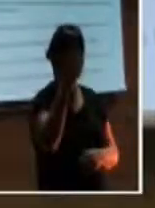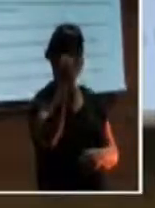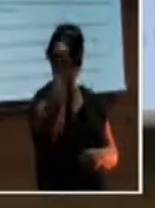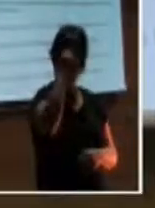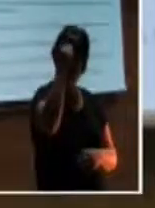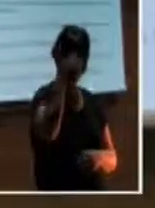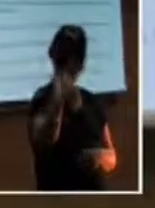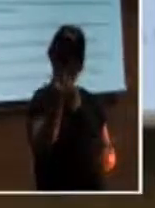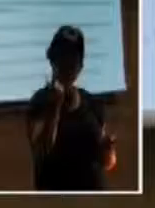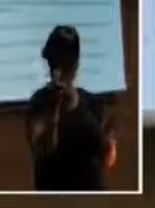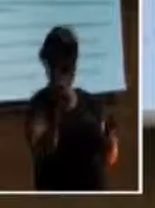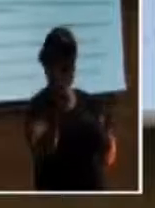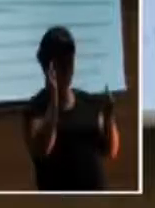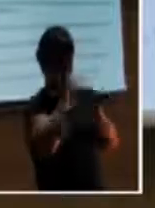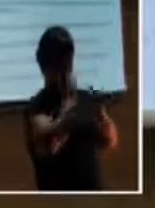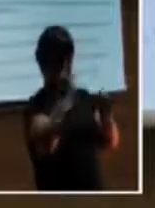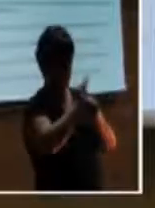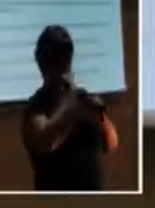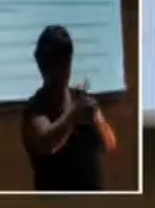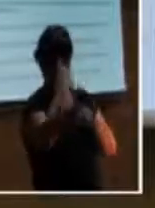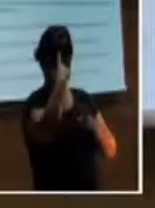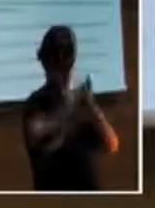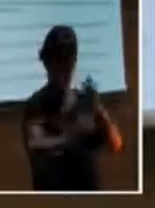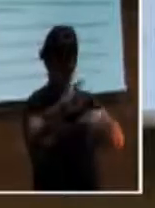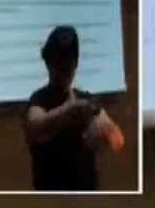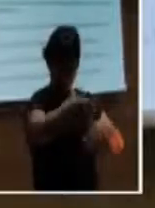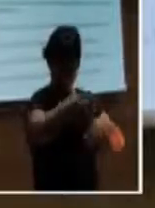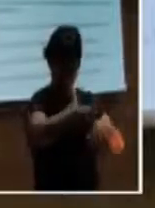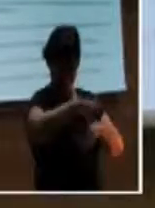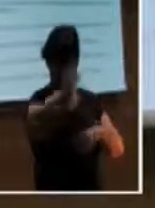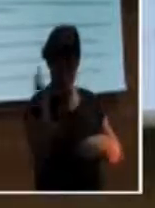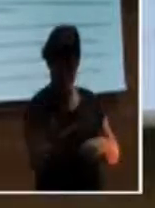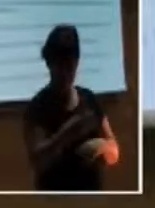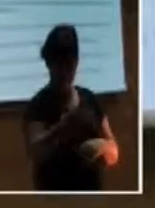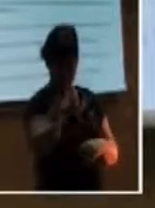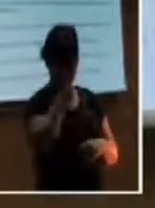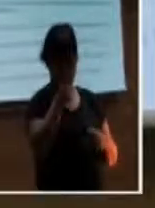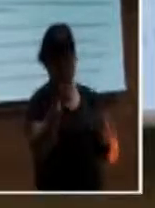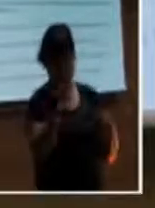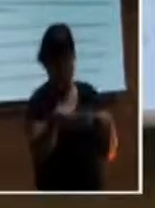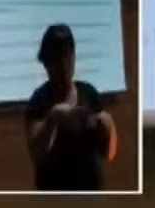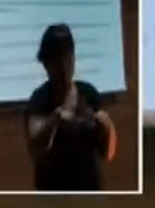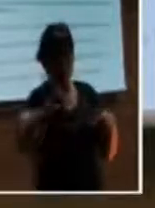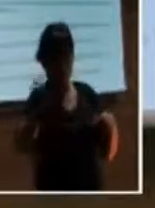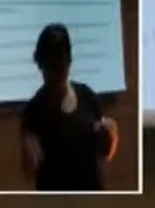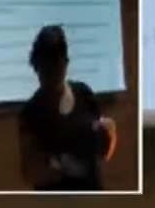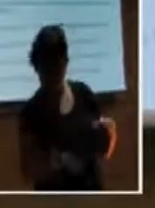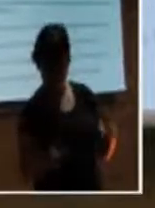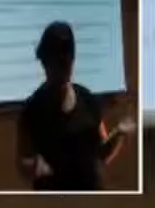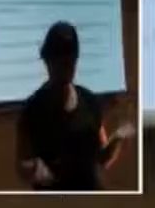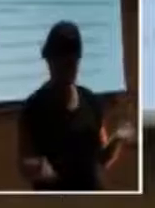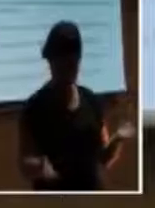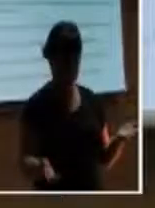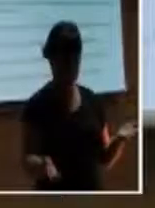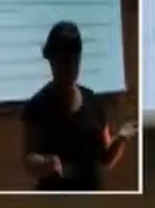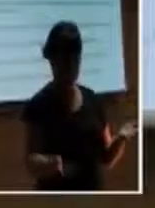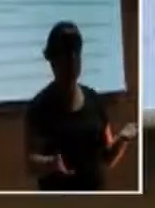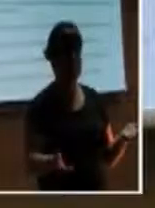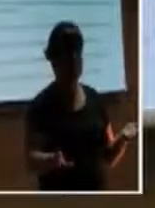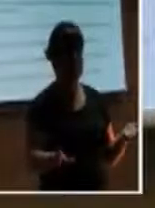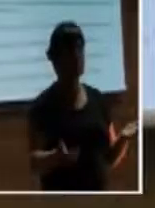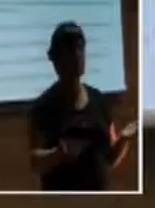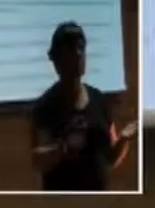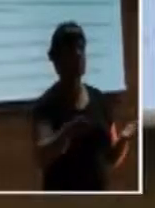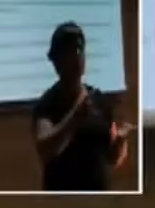various kinds, well, let's see how it works in respective countries. We want to compare how the care